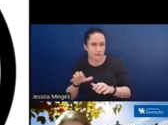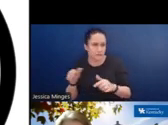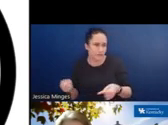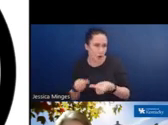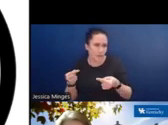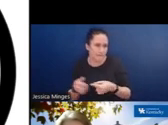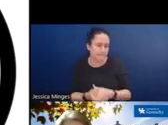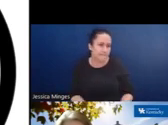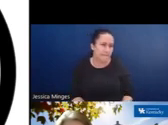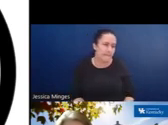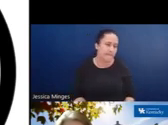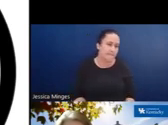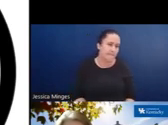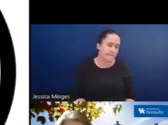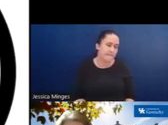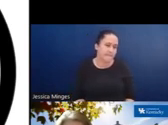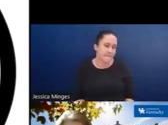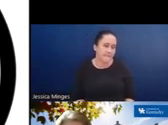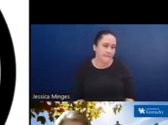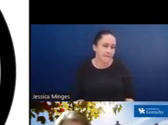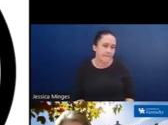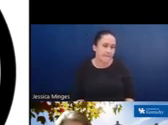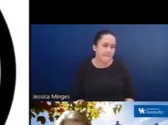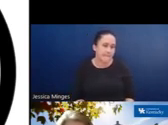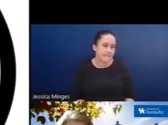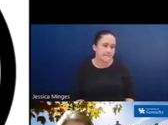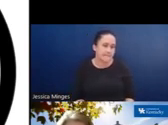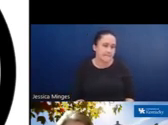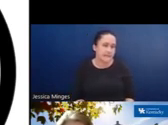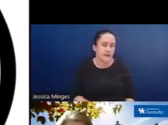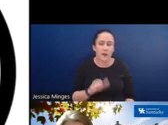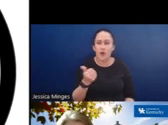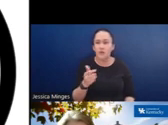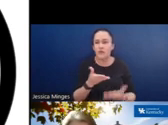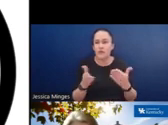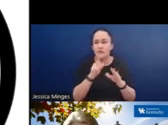And so another thing that was important to talk